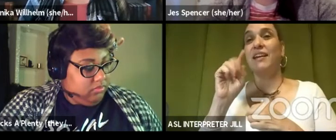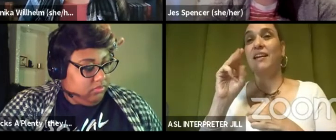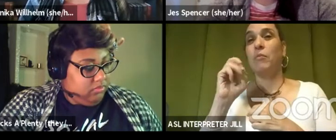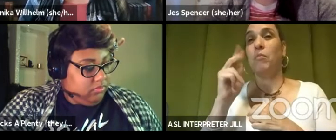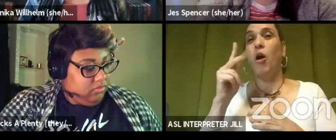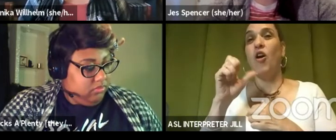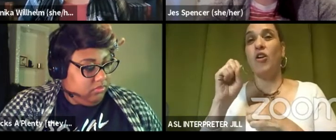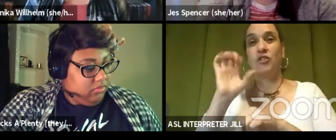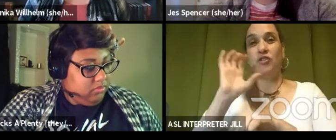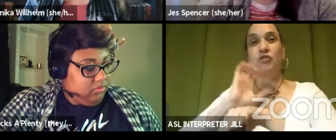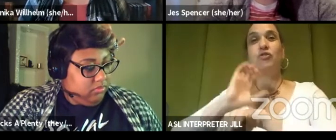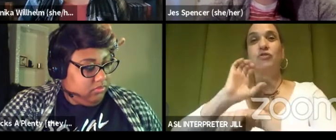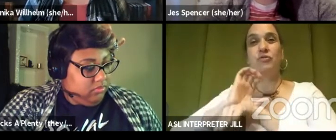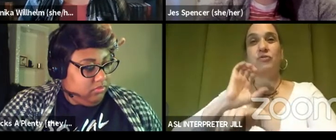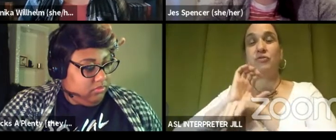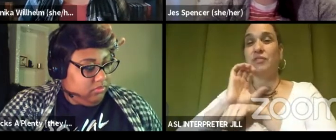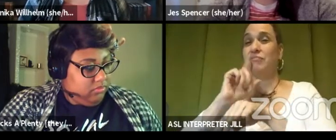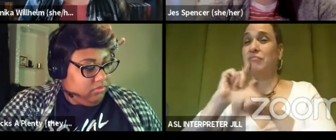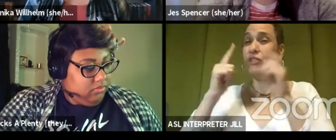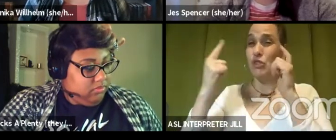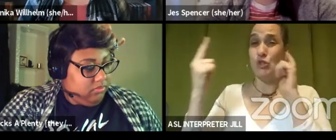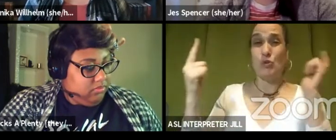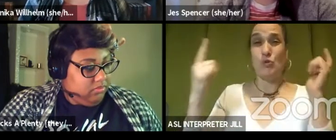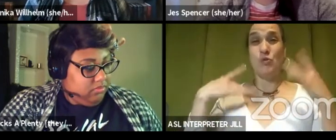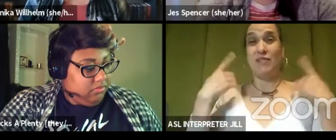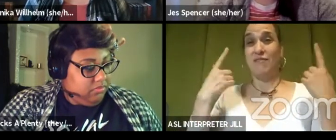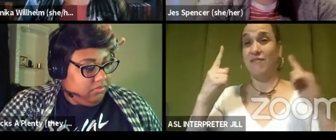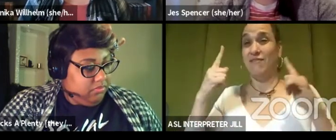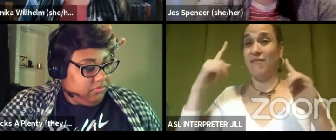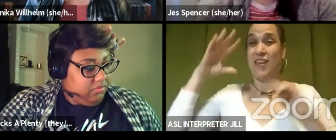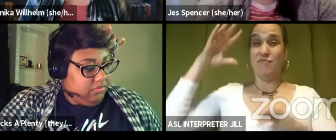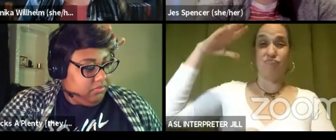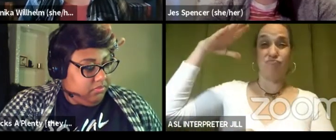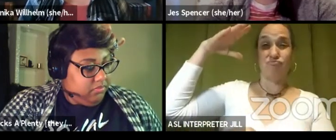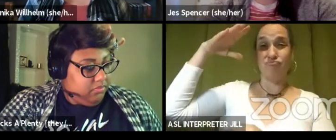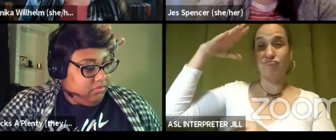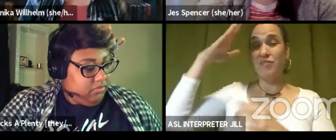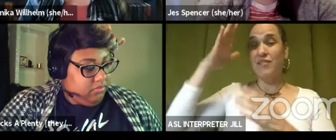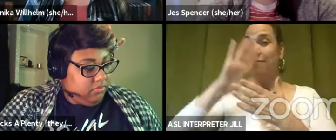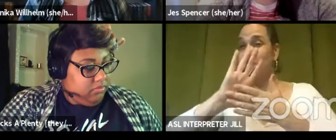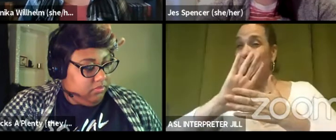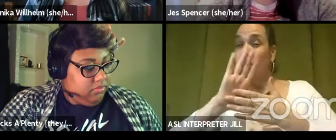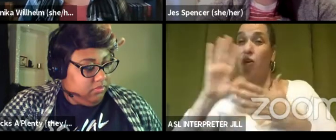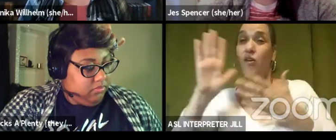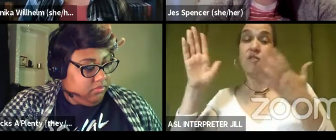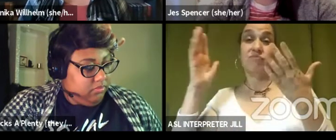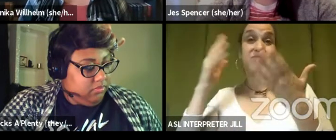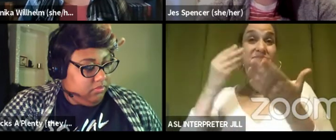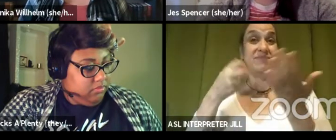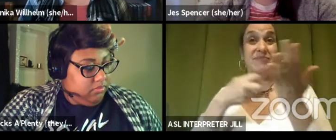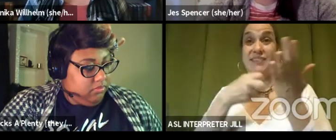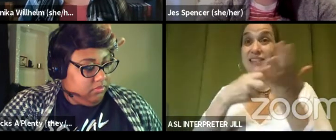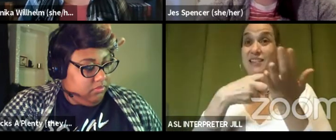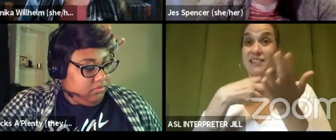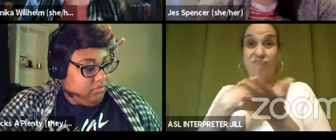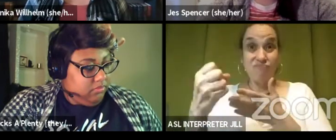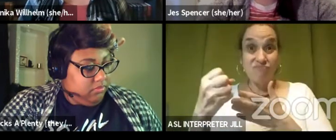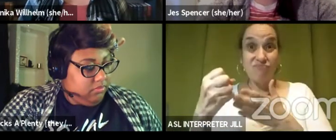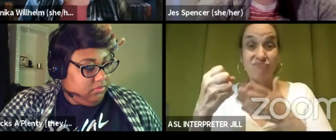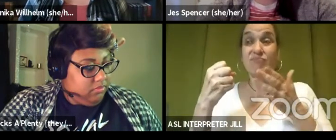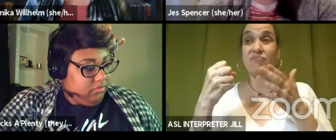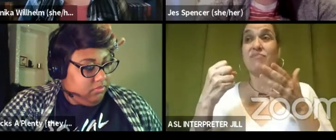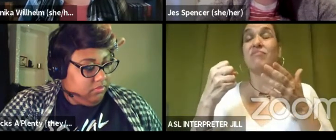mean, it was being videoed and, you know, it was sold out. And one of our members, a new